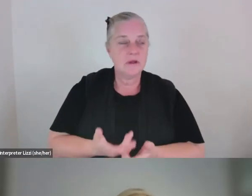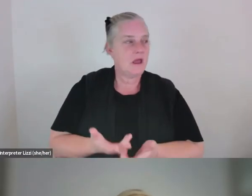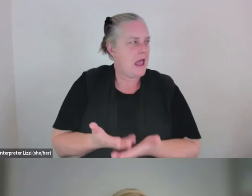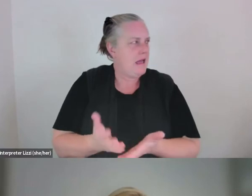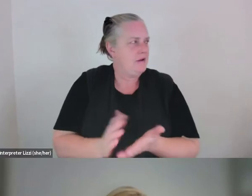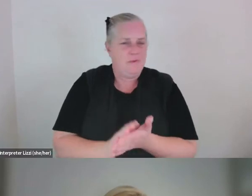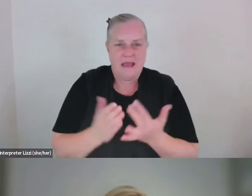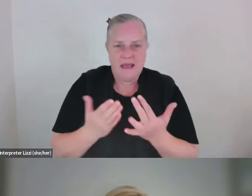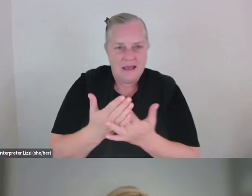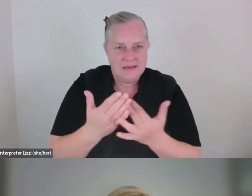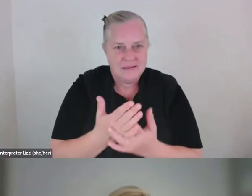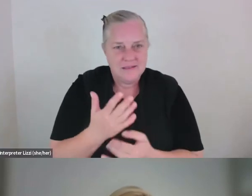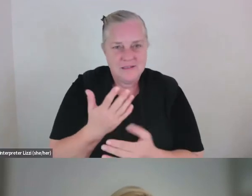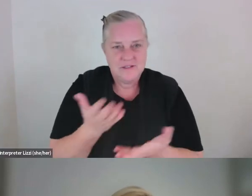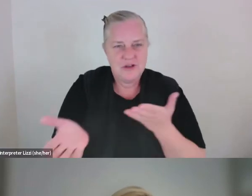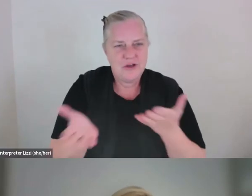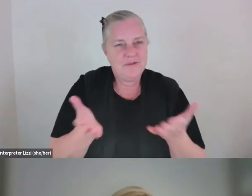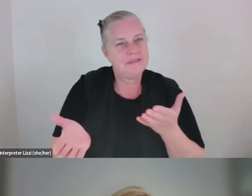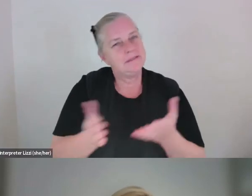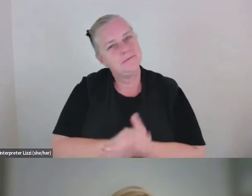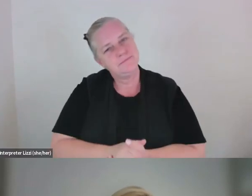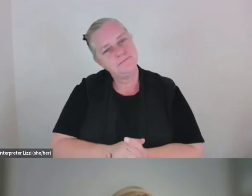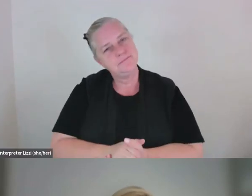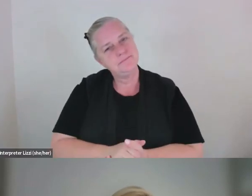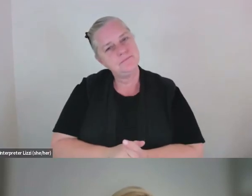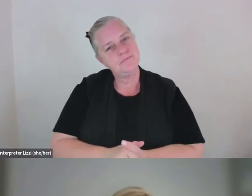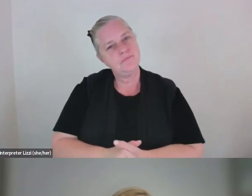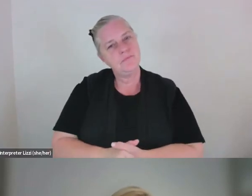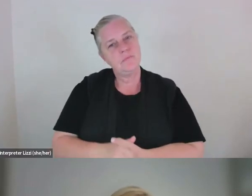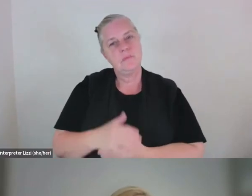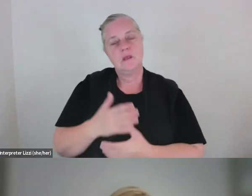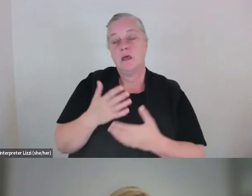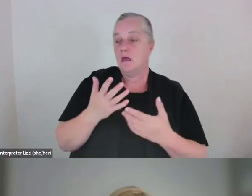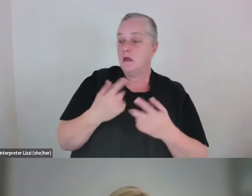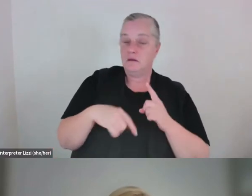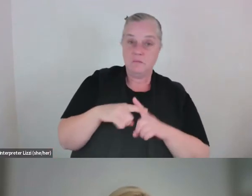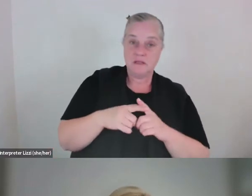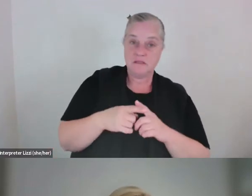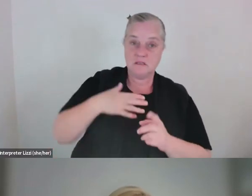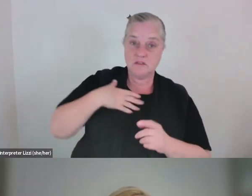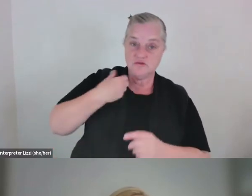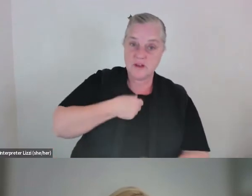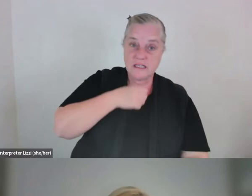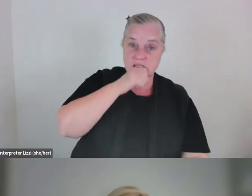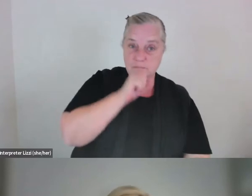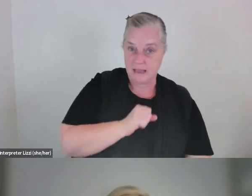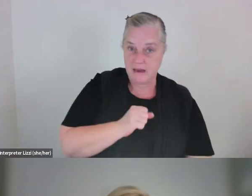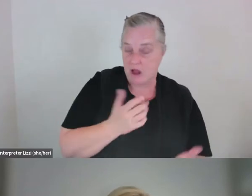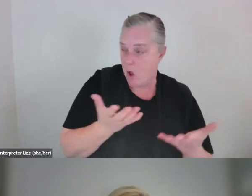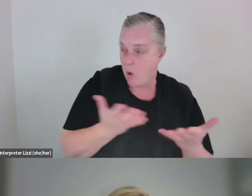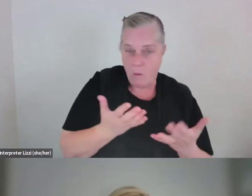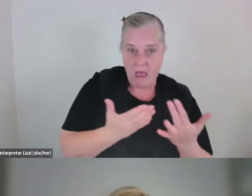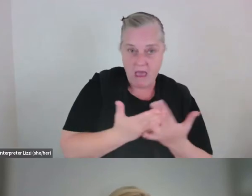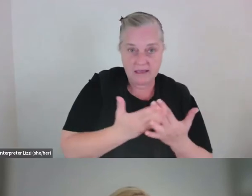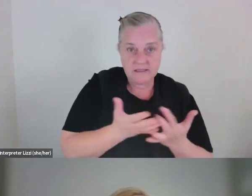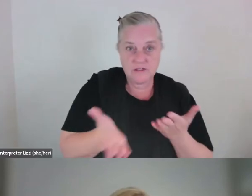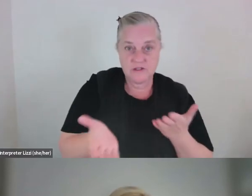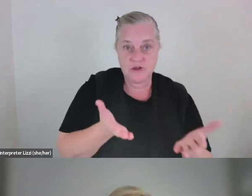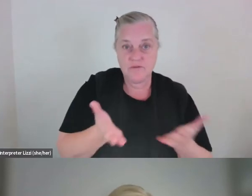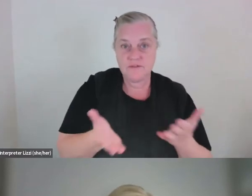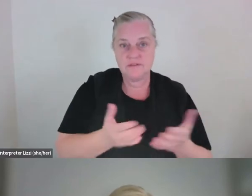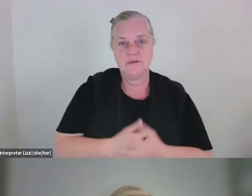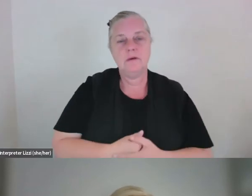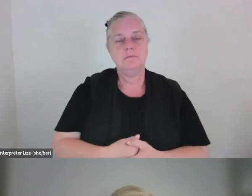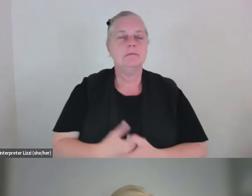we also need to be thinking about where do trans men access those services, just showing my solidarity to